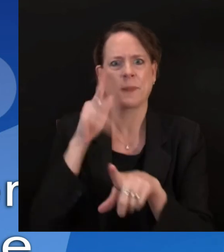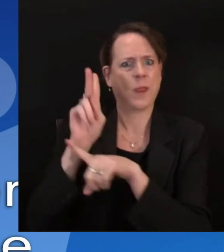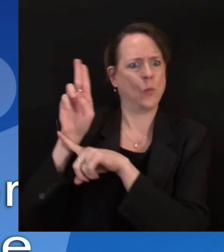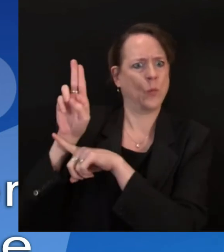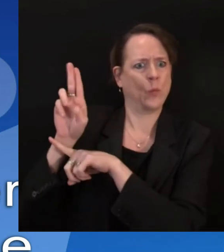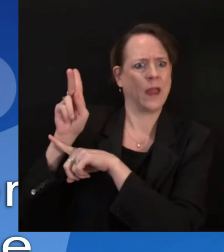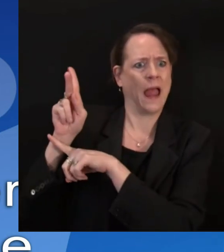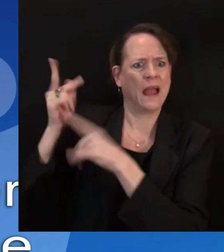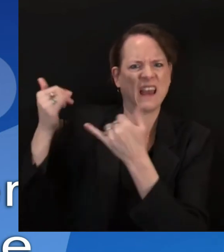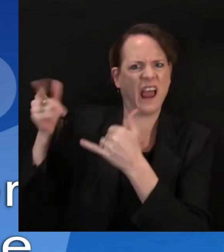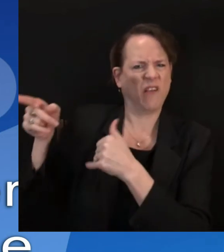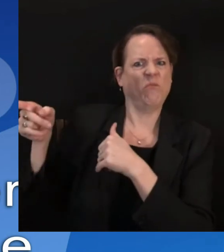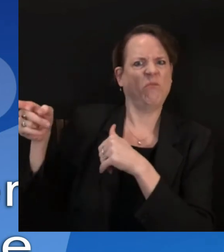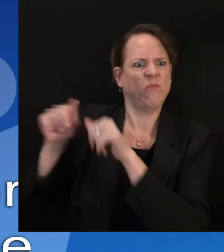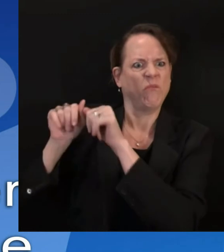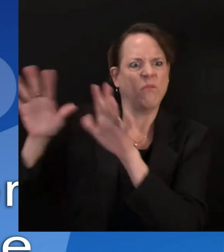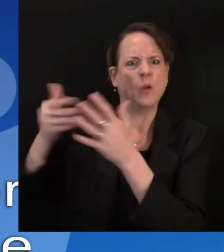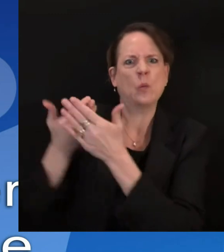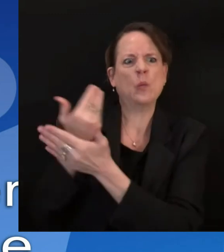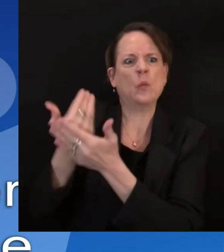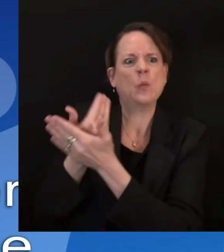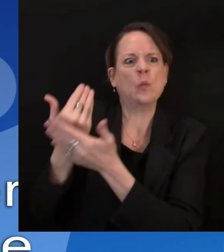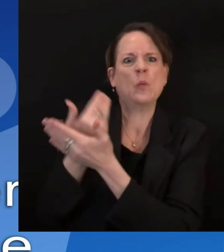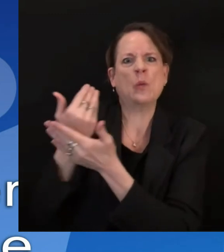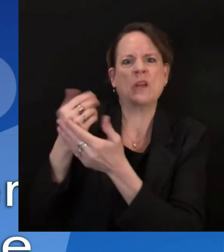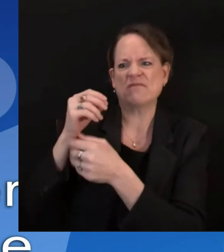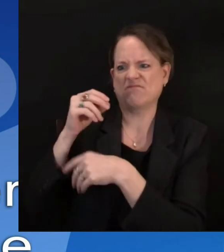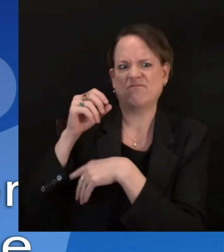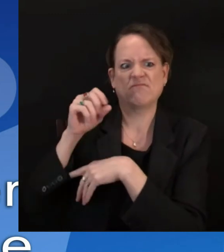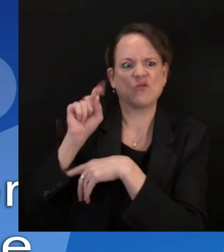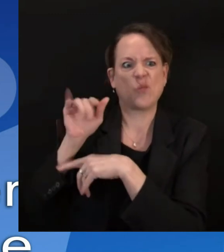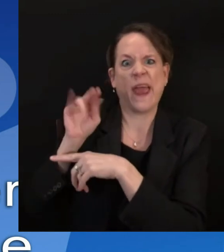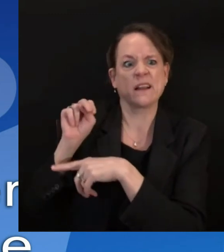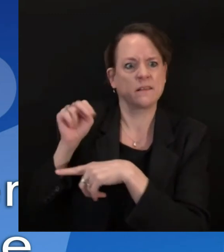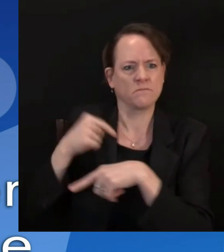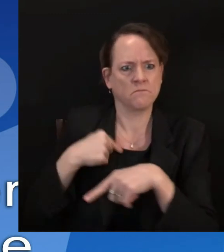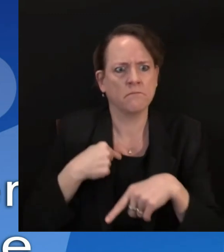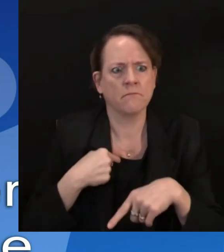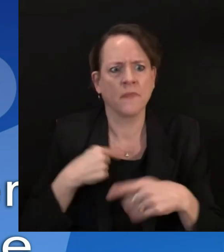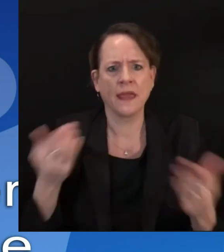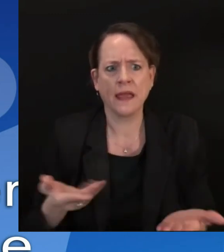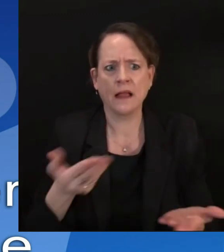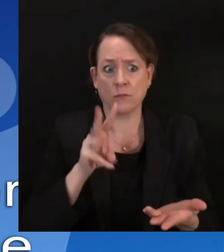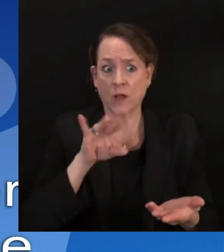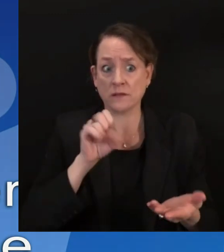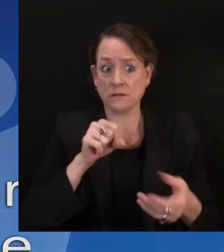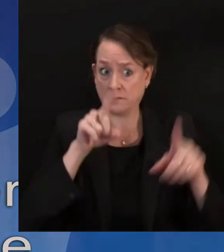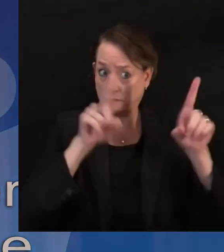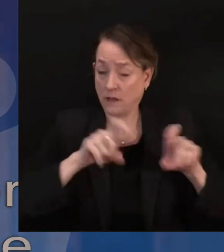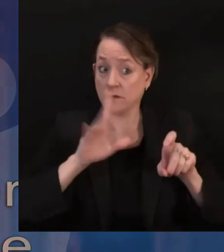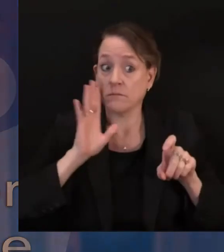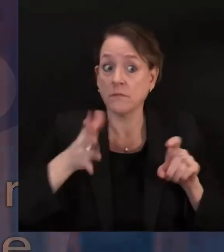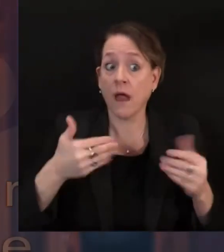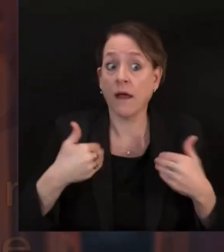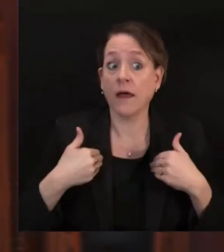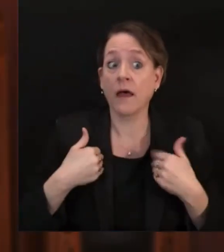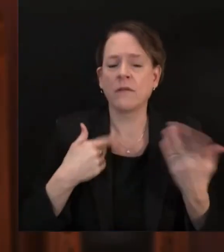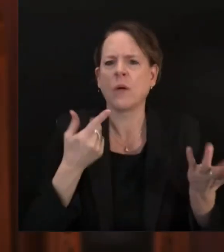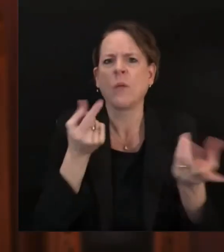what can you tell us about any mutations that have been identified since then? Yeah, Dr. Westergaard, can I kick that to